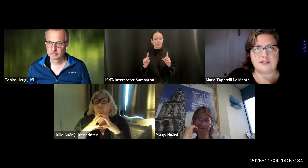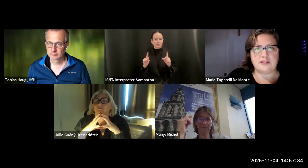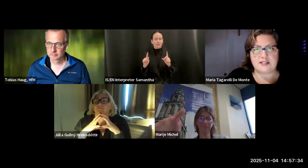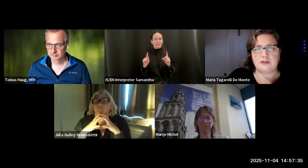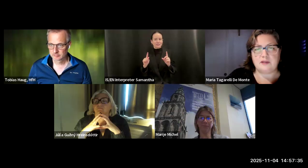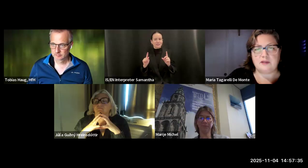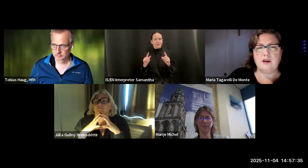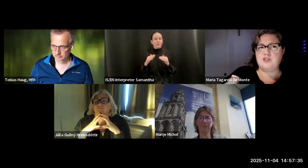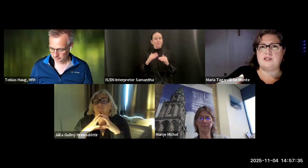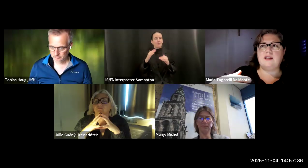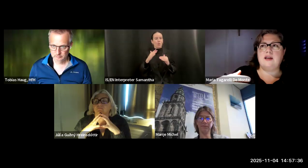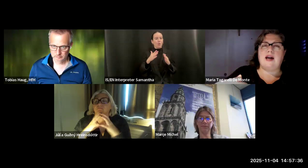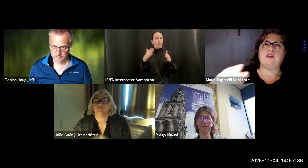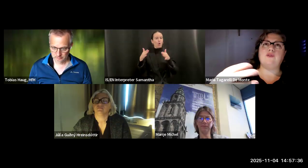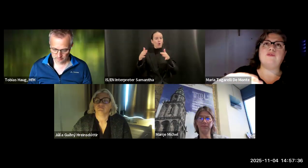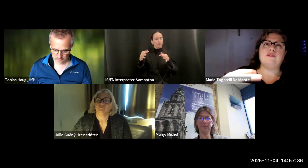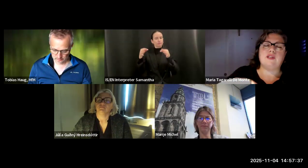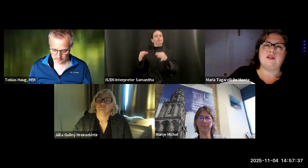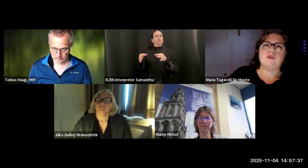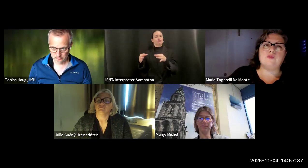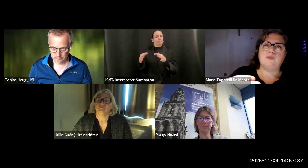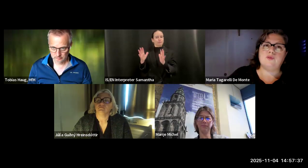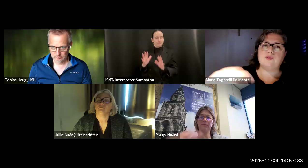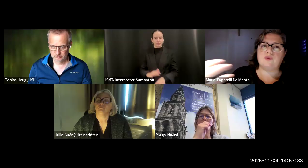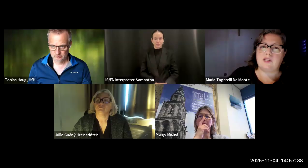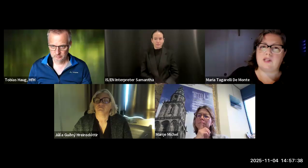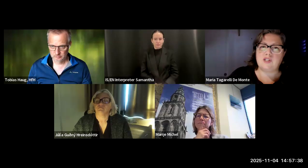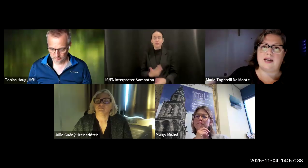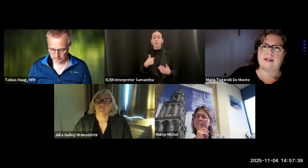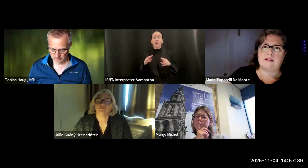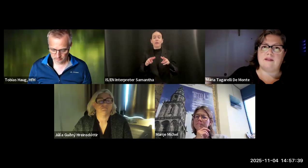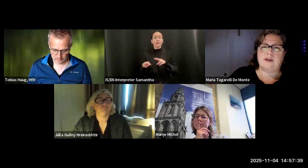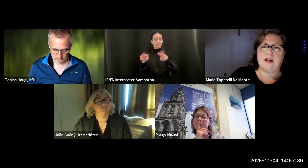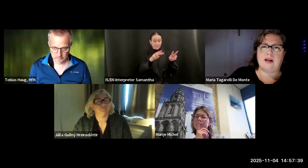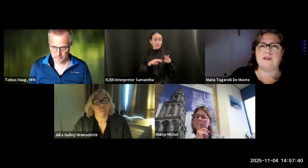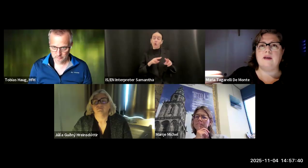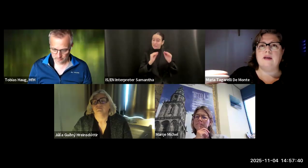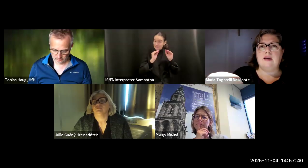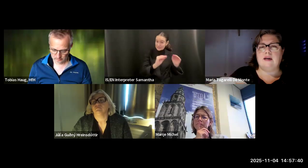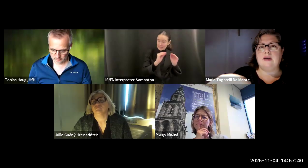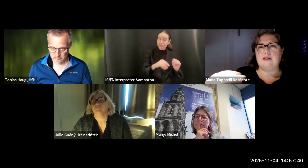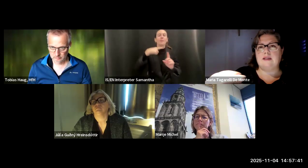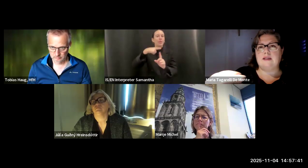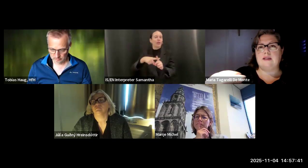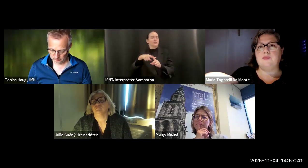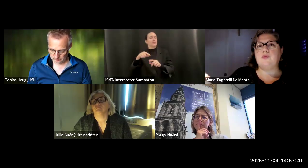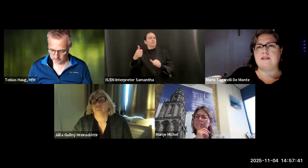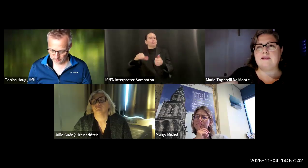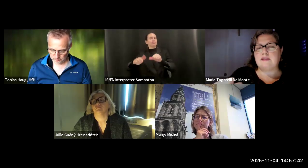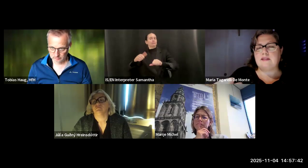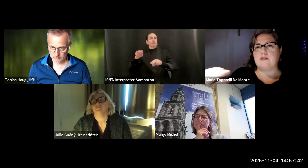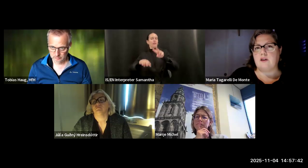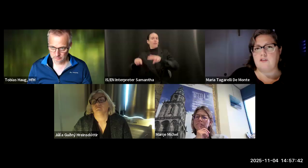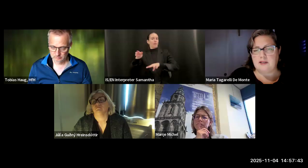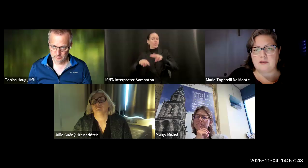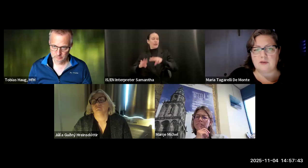to formative assessment, which is I use the videos both to teach and evaluate the